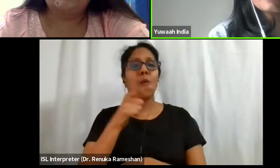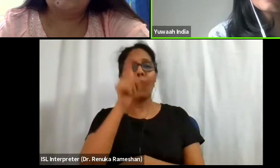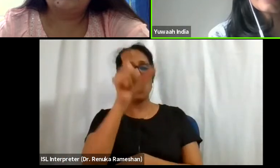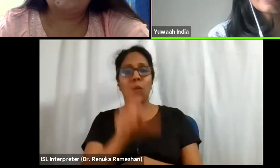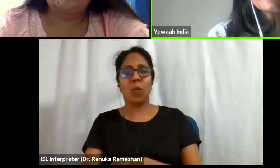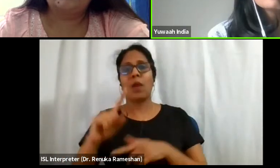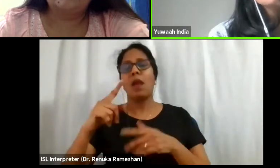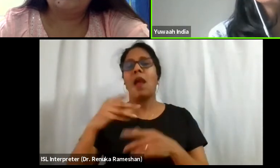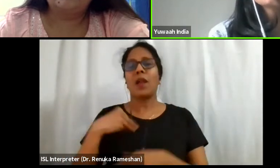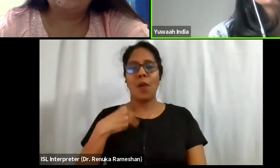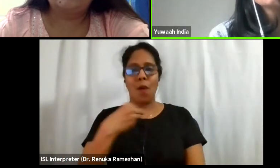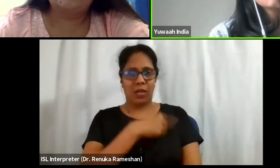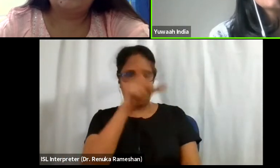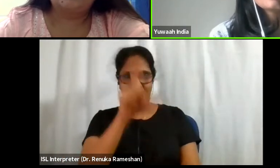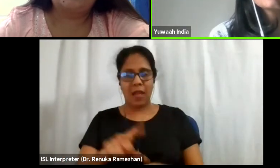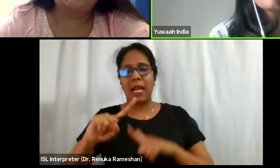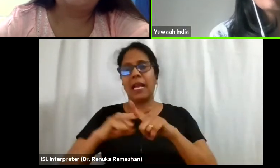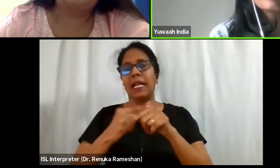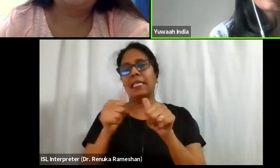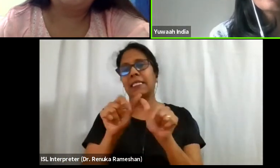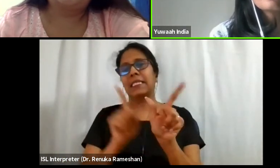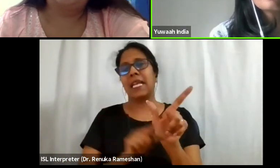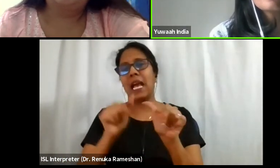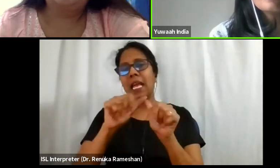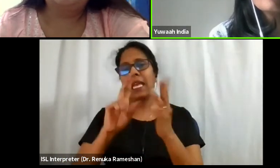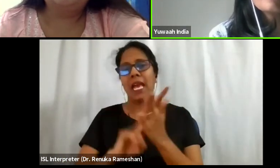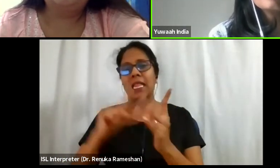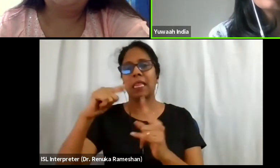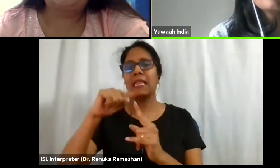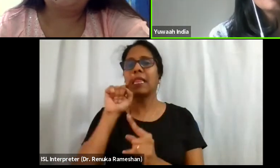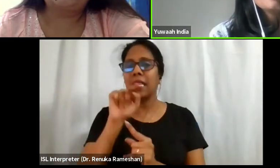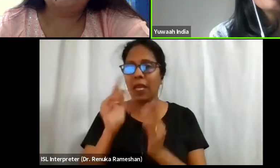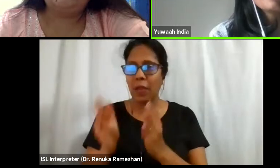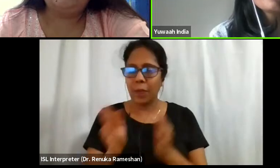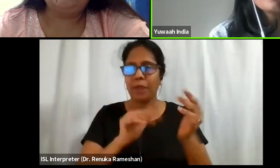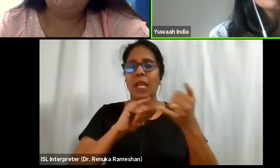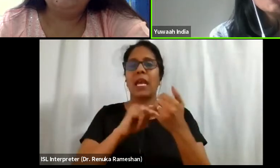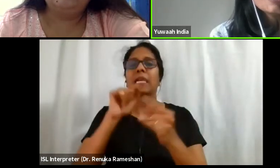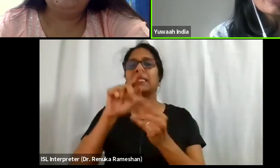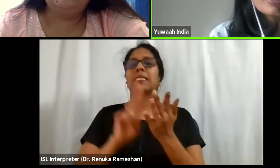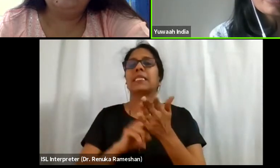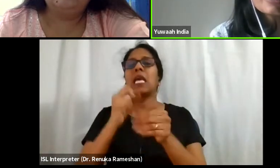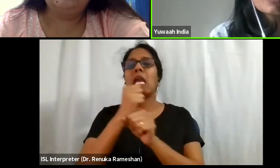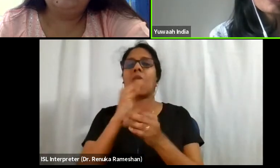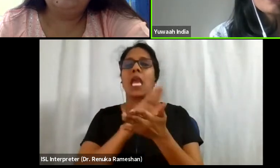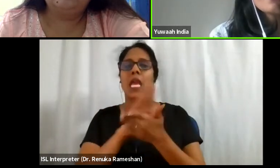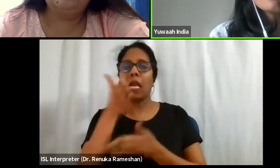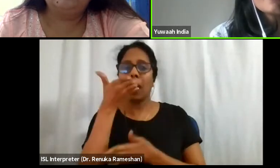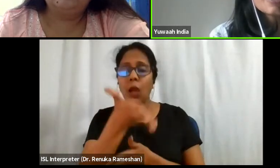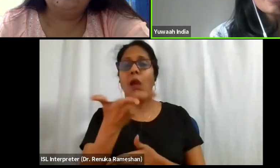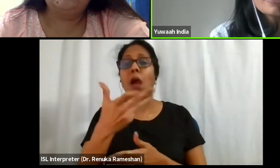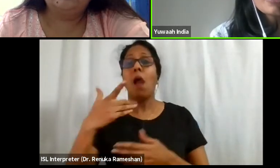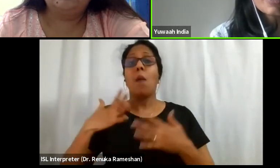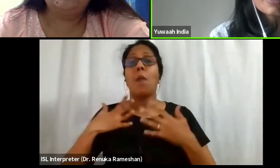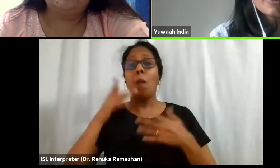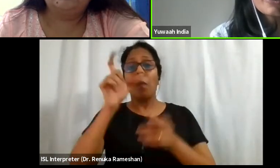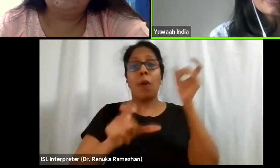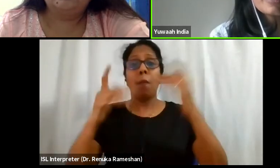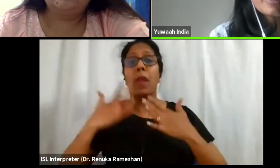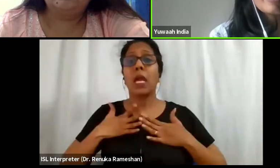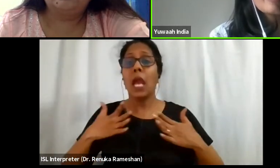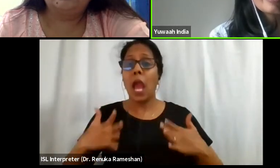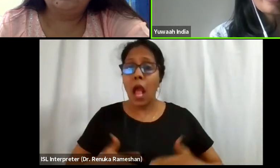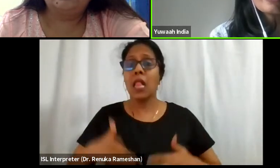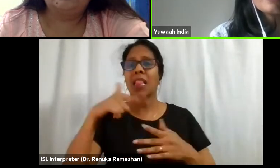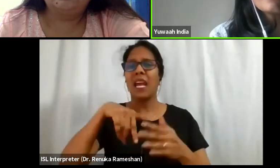Dr. Jayanti Singh. Dr. Jayanti is a public health and epidemiology specialist with over 15 years of